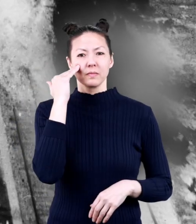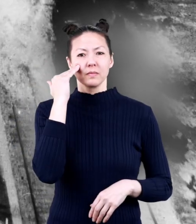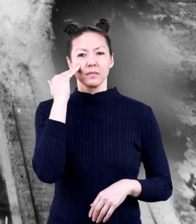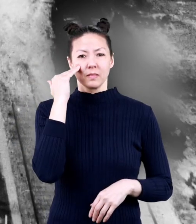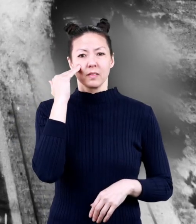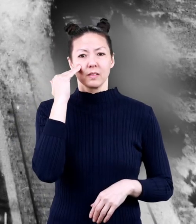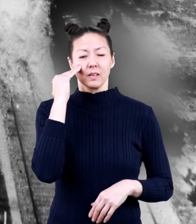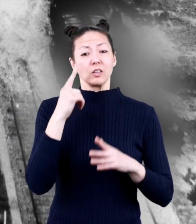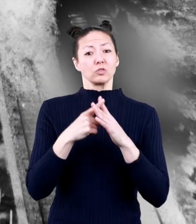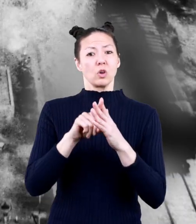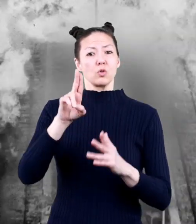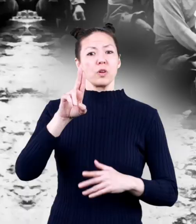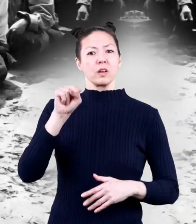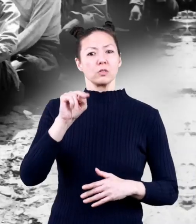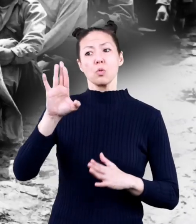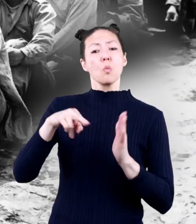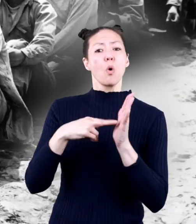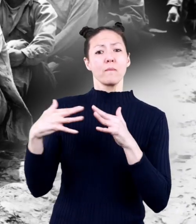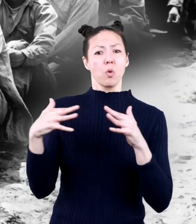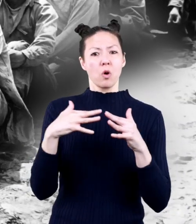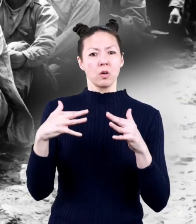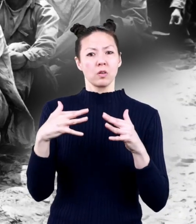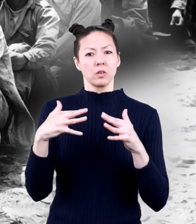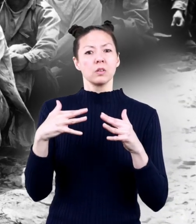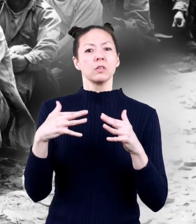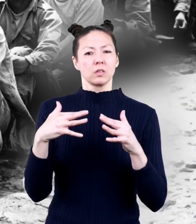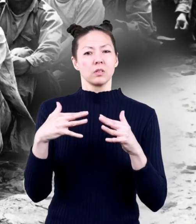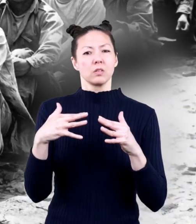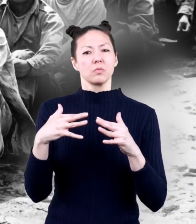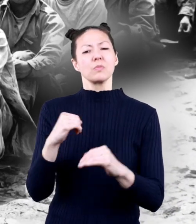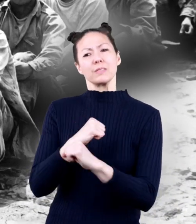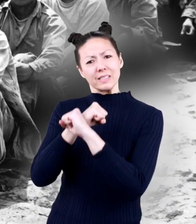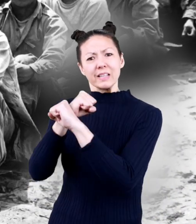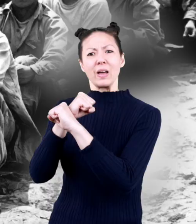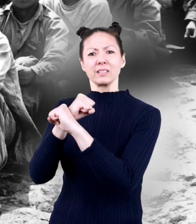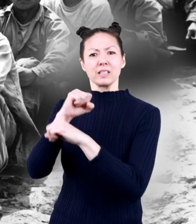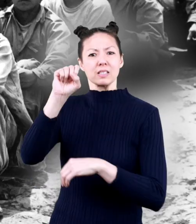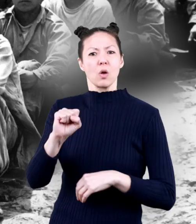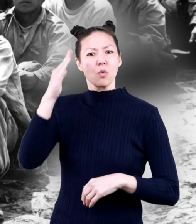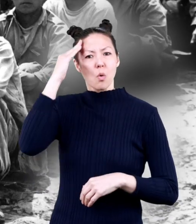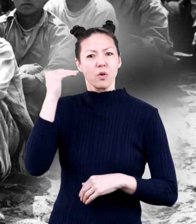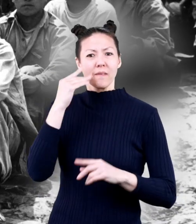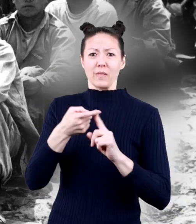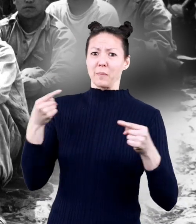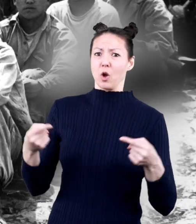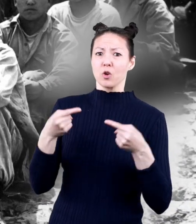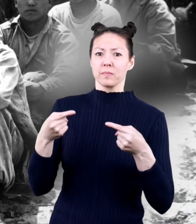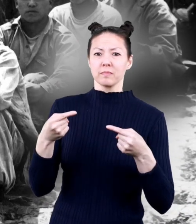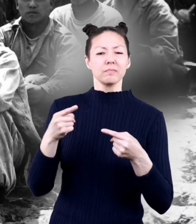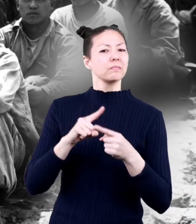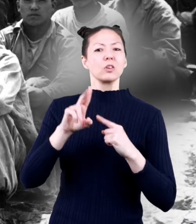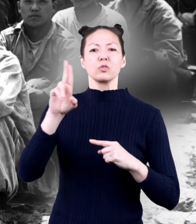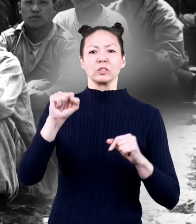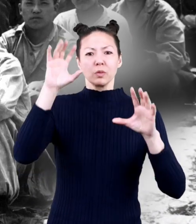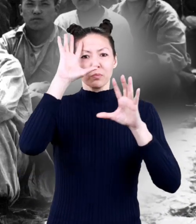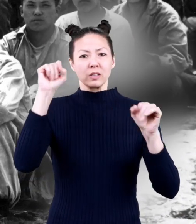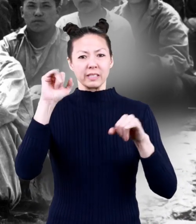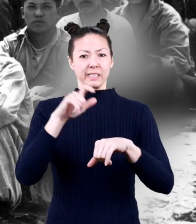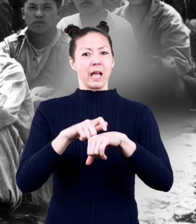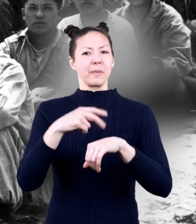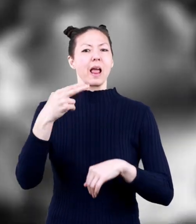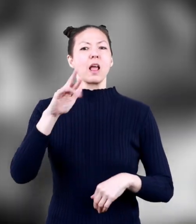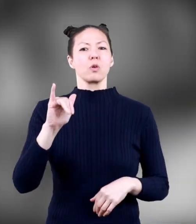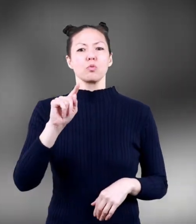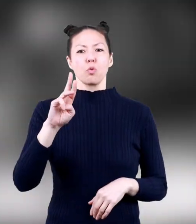invading South Korea. Initially, the UN's role in the war was to defend South Korea from harm, but the